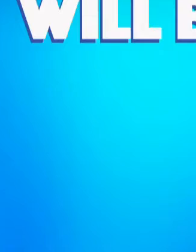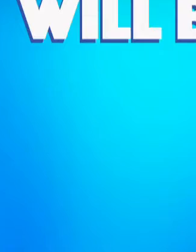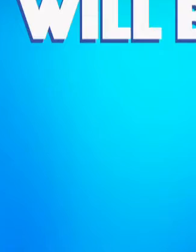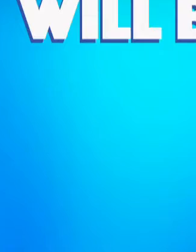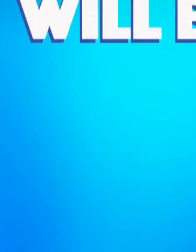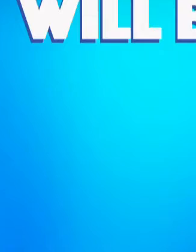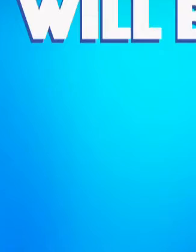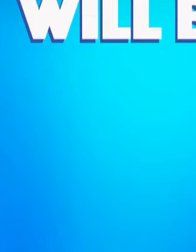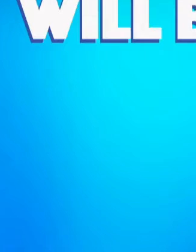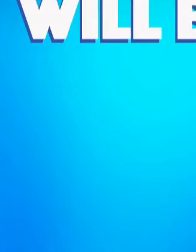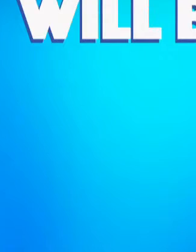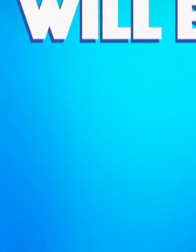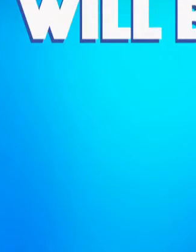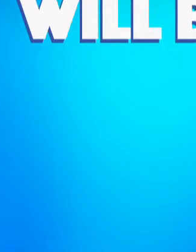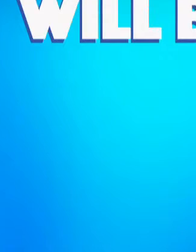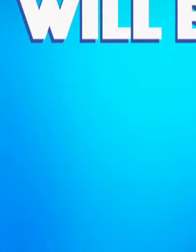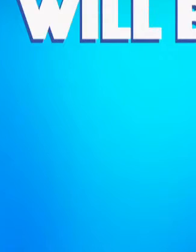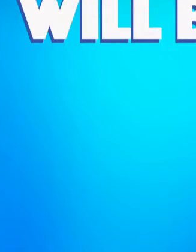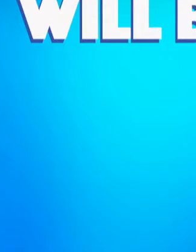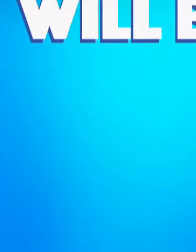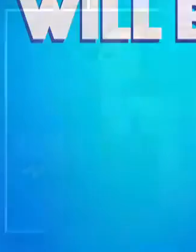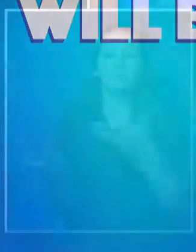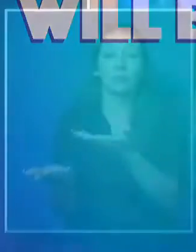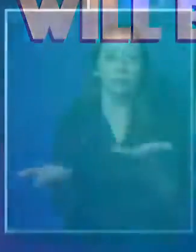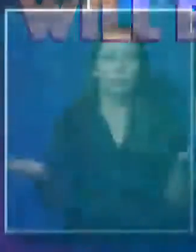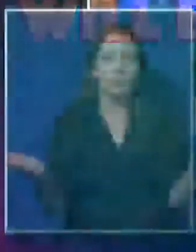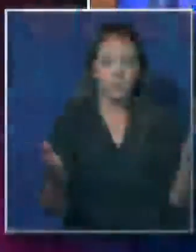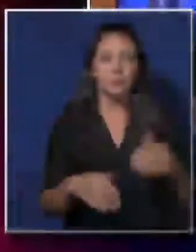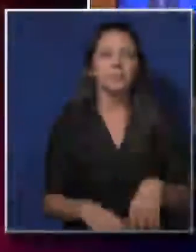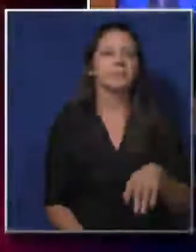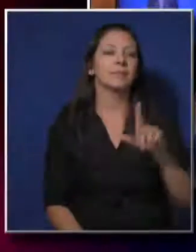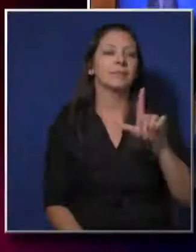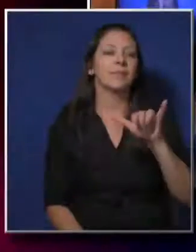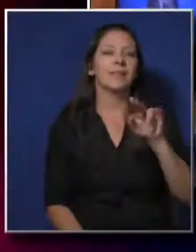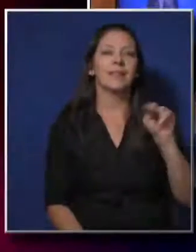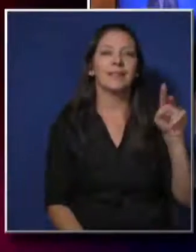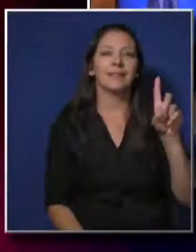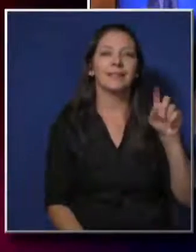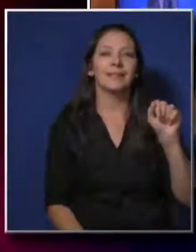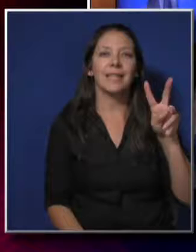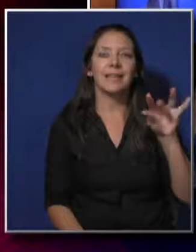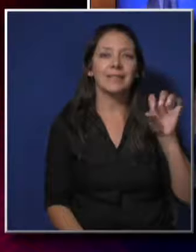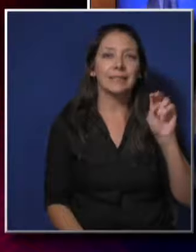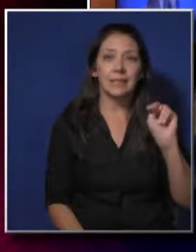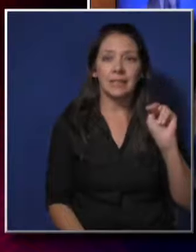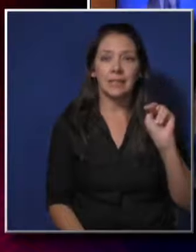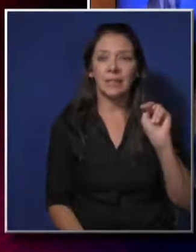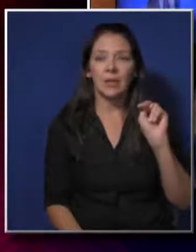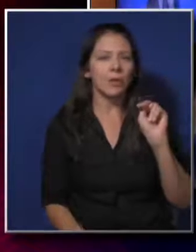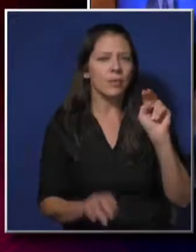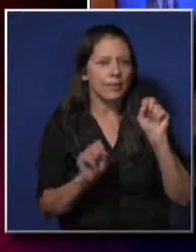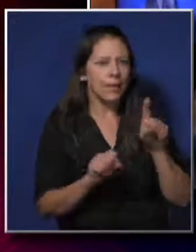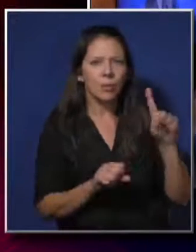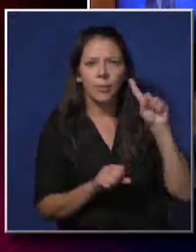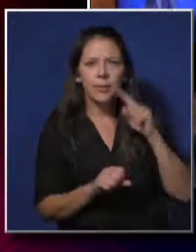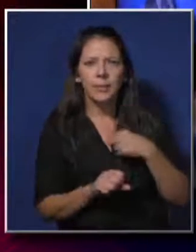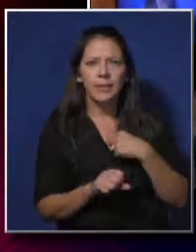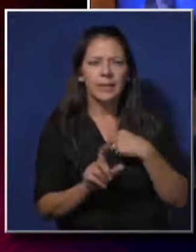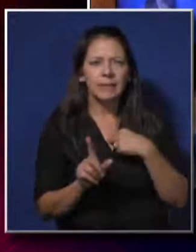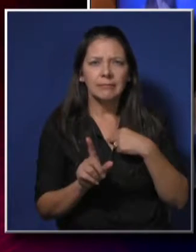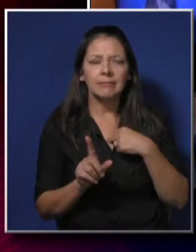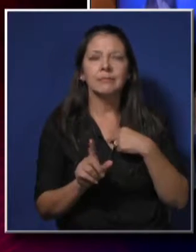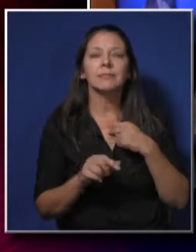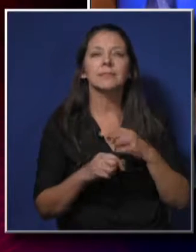meeting. We'll go ahead and start by call to order. Roll call. Lynn Davison. Can you hear me?